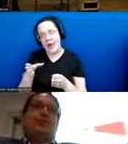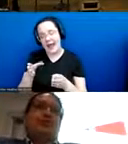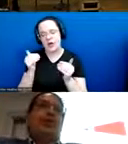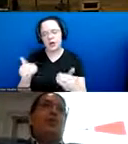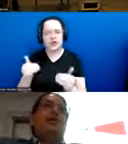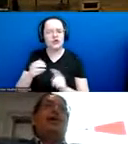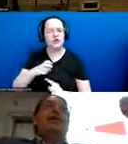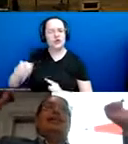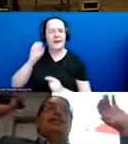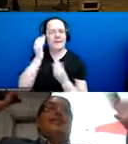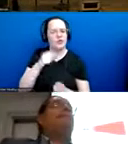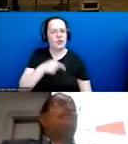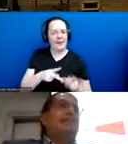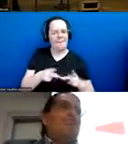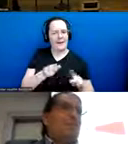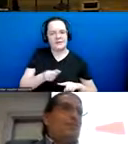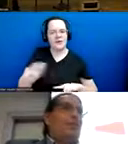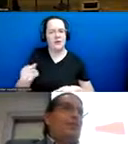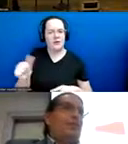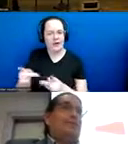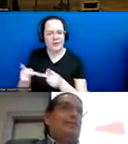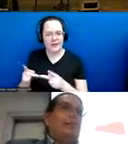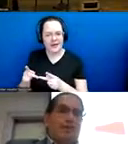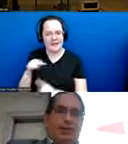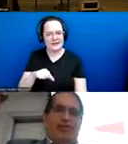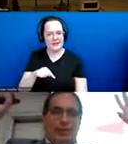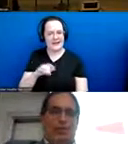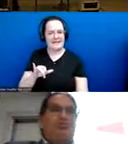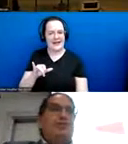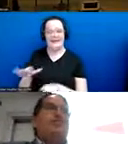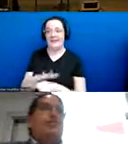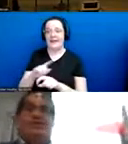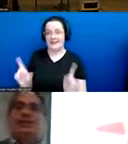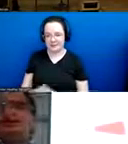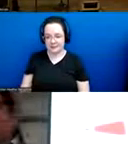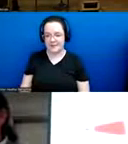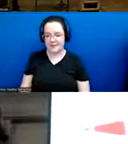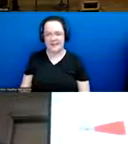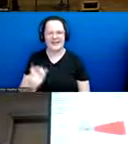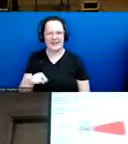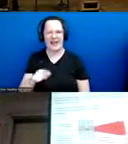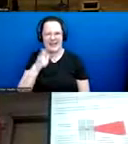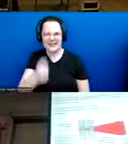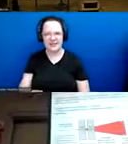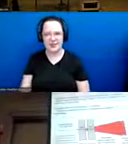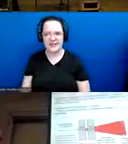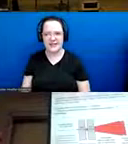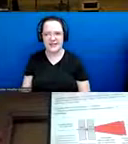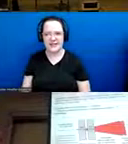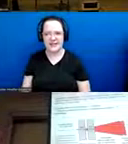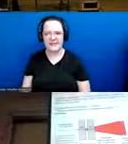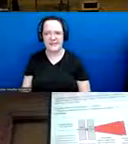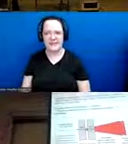one place to the other one that is completely different from what we do these days. Okay, so this is what is so interesting, and is becoming a